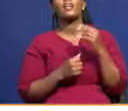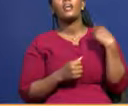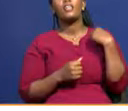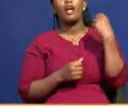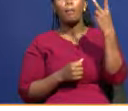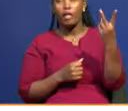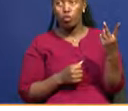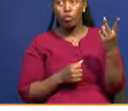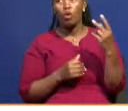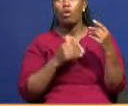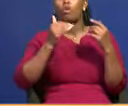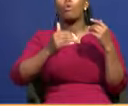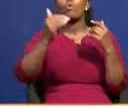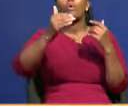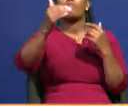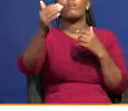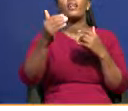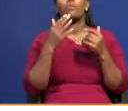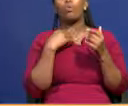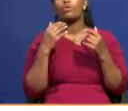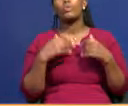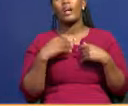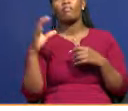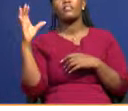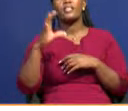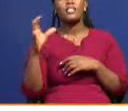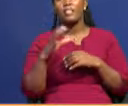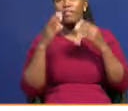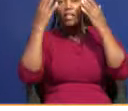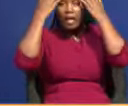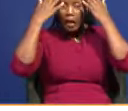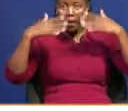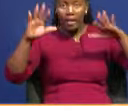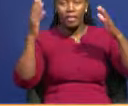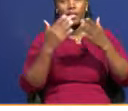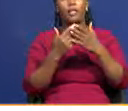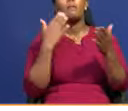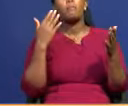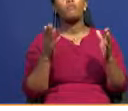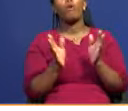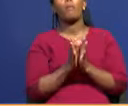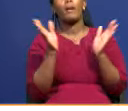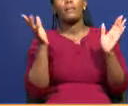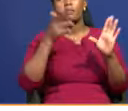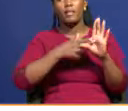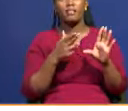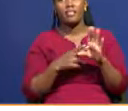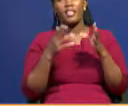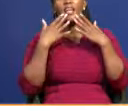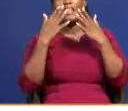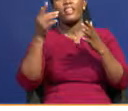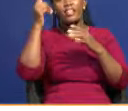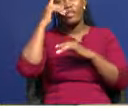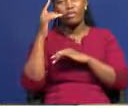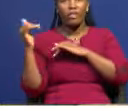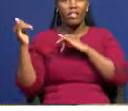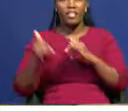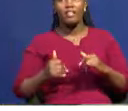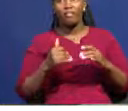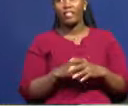I suggest that we should have civic education mm-hmm. before public participation. Mm-hmm. Thank you for the invitation.